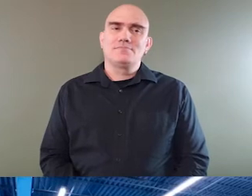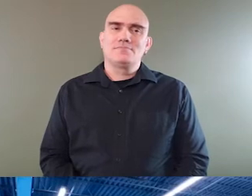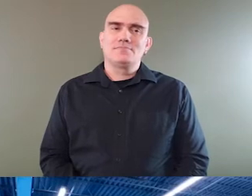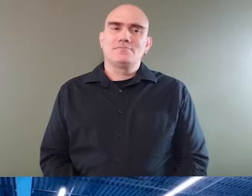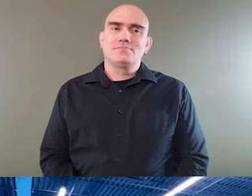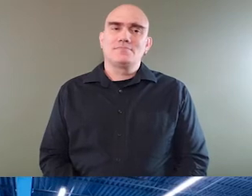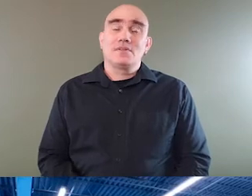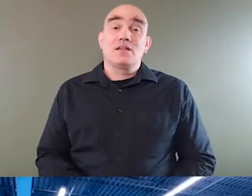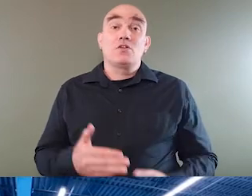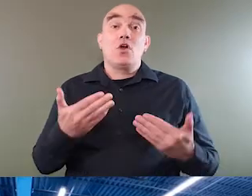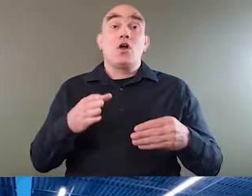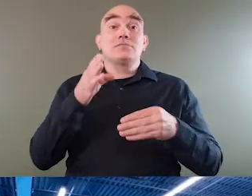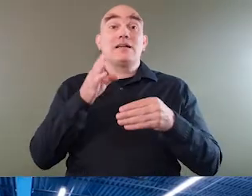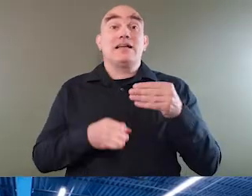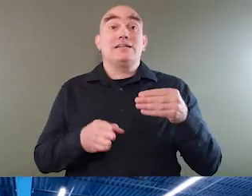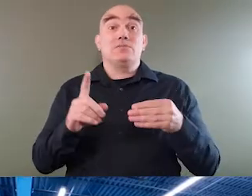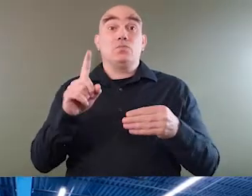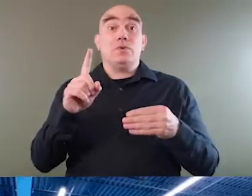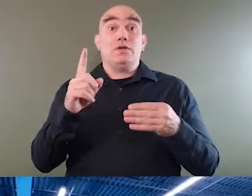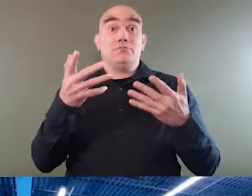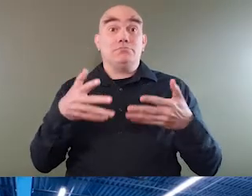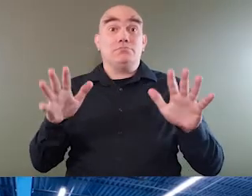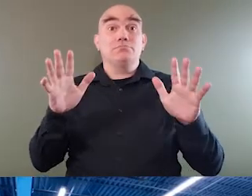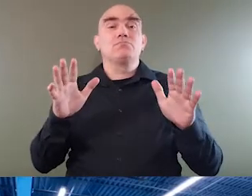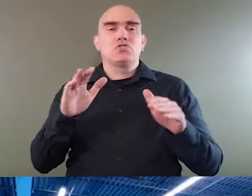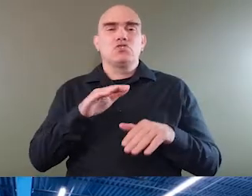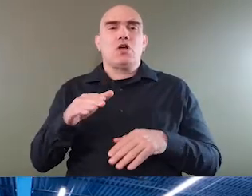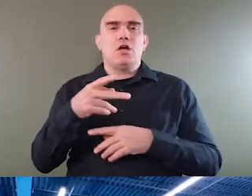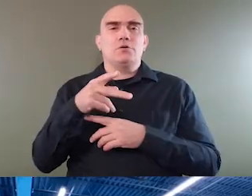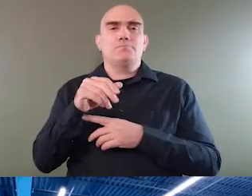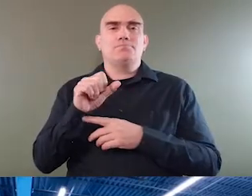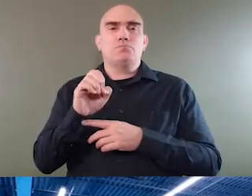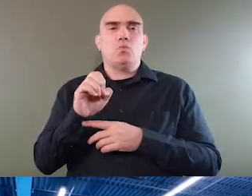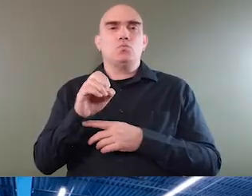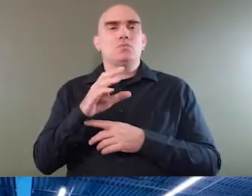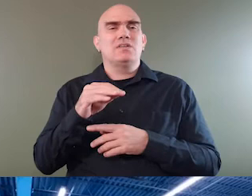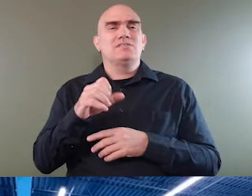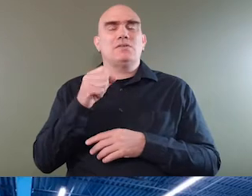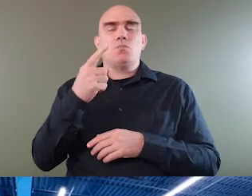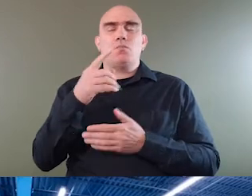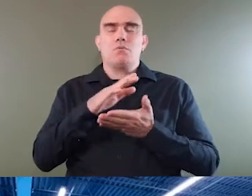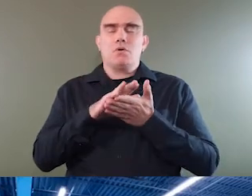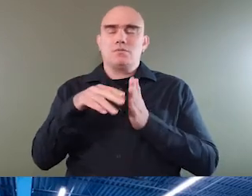And let's all end in child's pose and just take one nice big deep breath here.